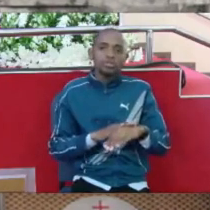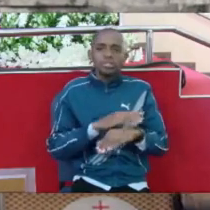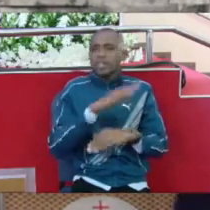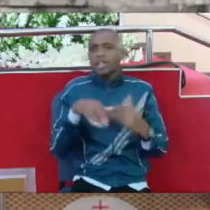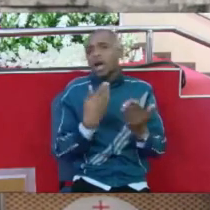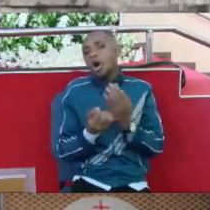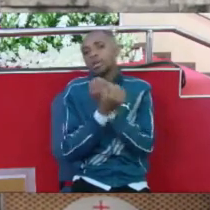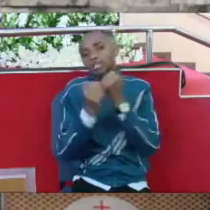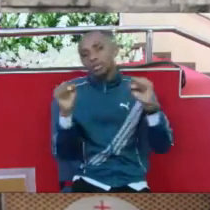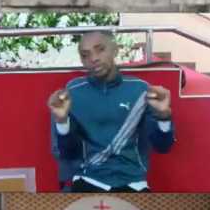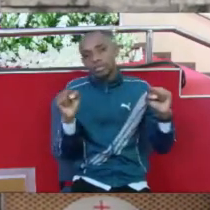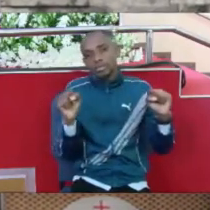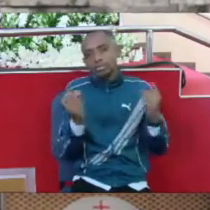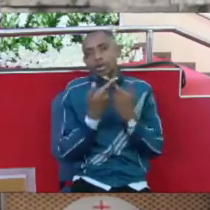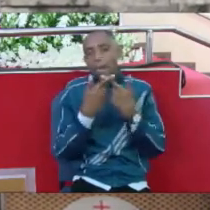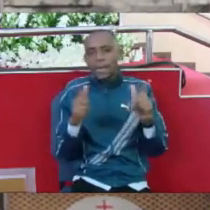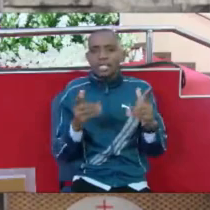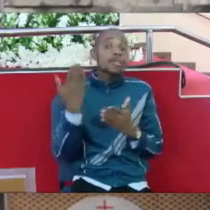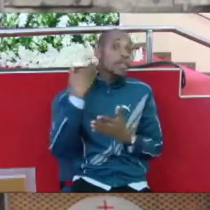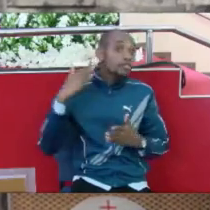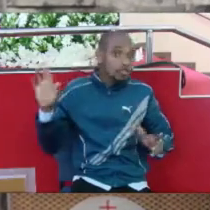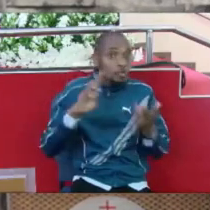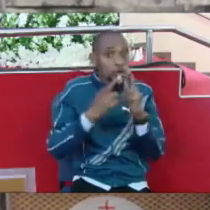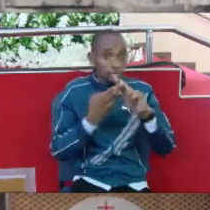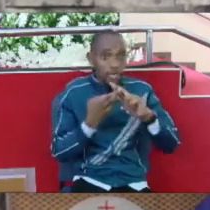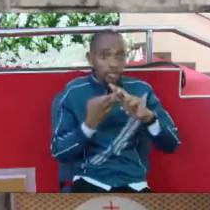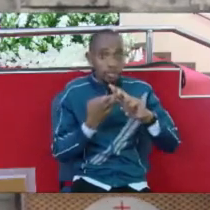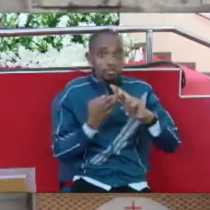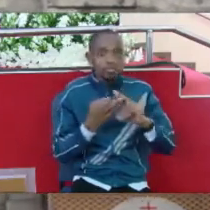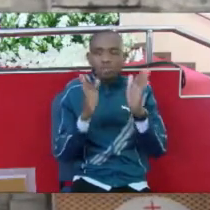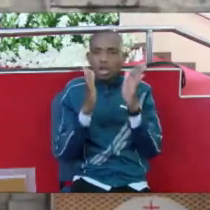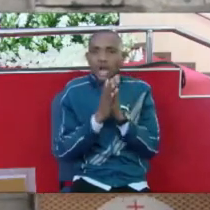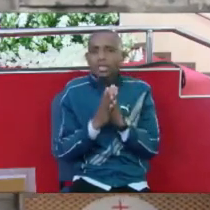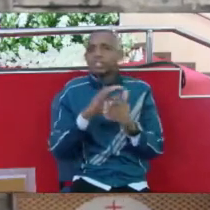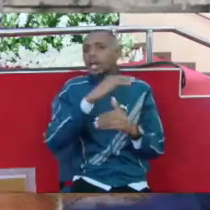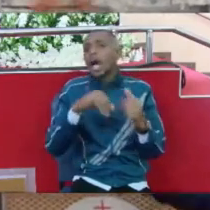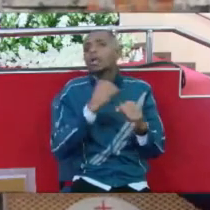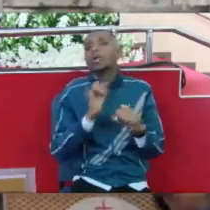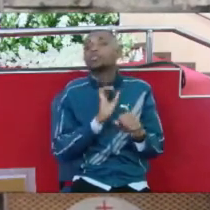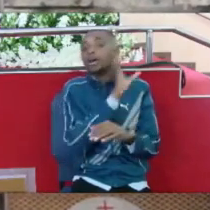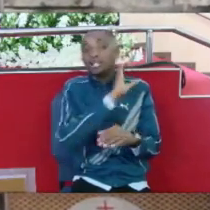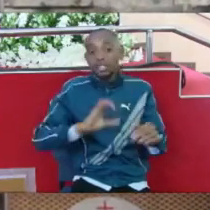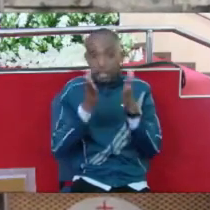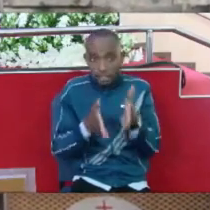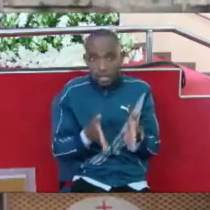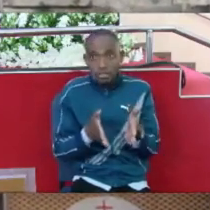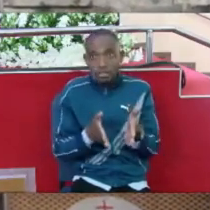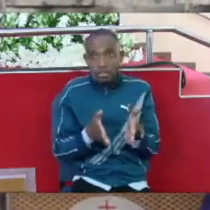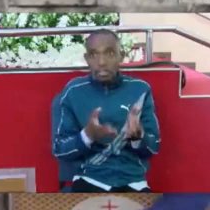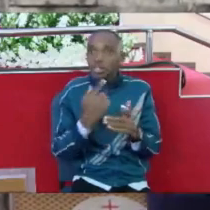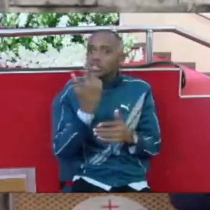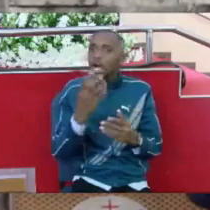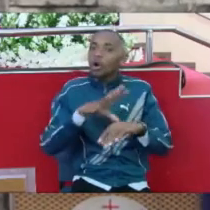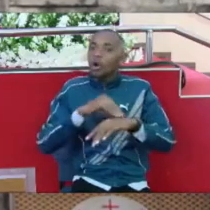again, but they have refused to repent. And a lot of us Christians, so-called